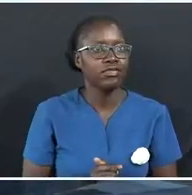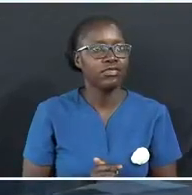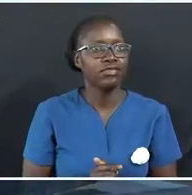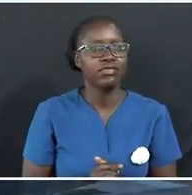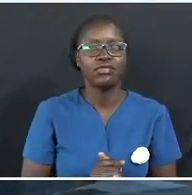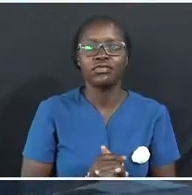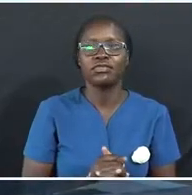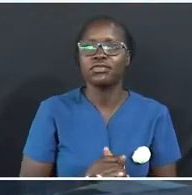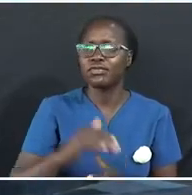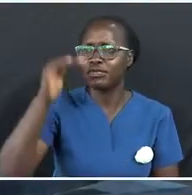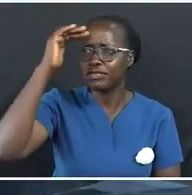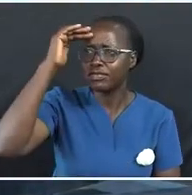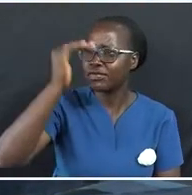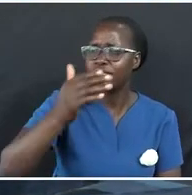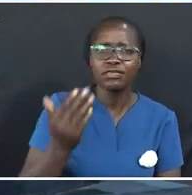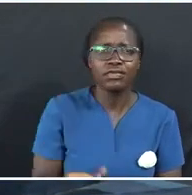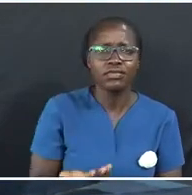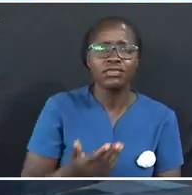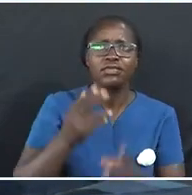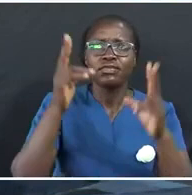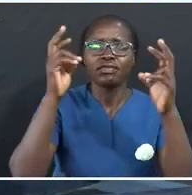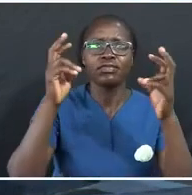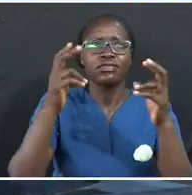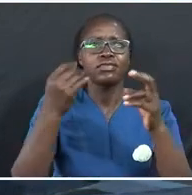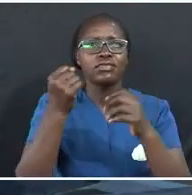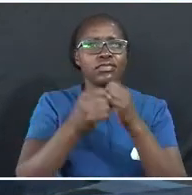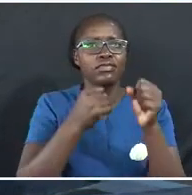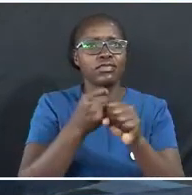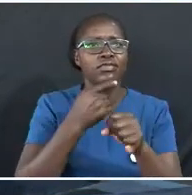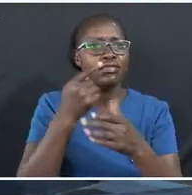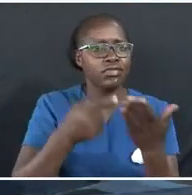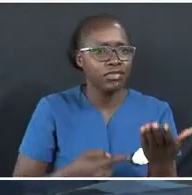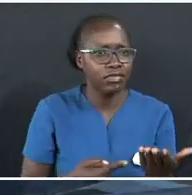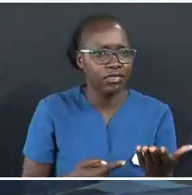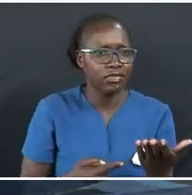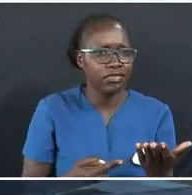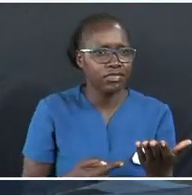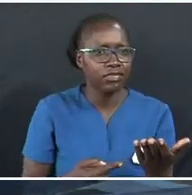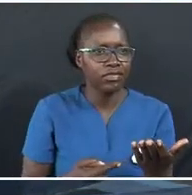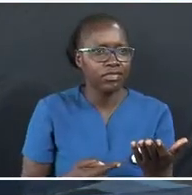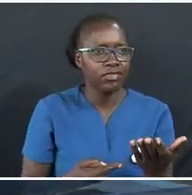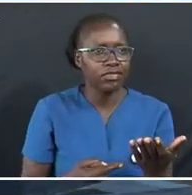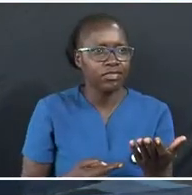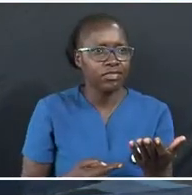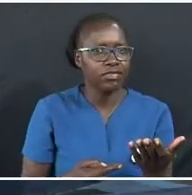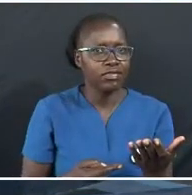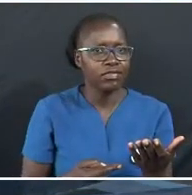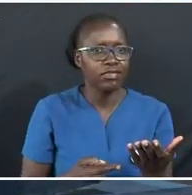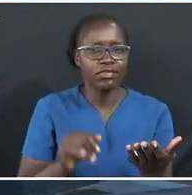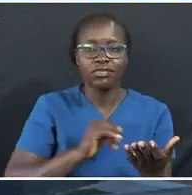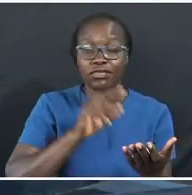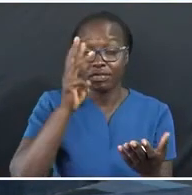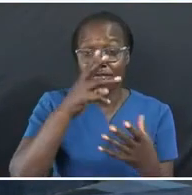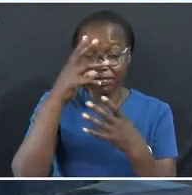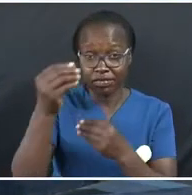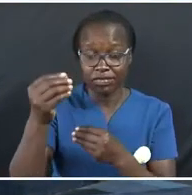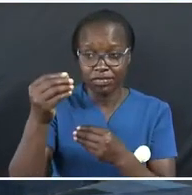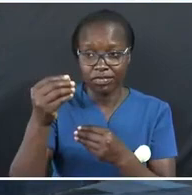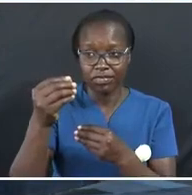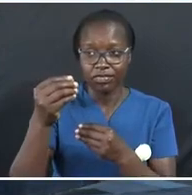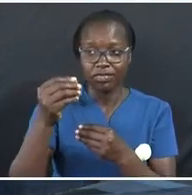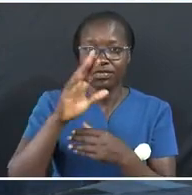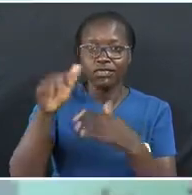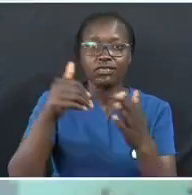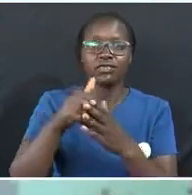Hello? Our theme for 5 years. What is, how does it read? Yes, reach